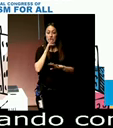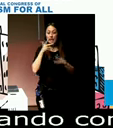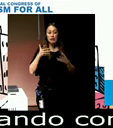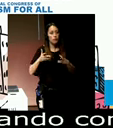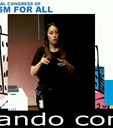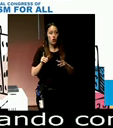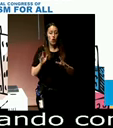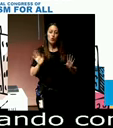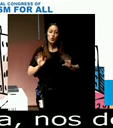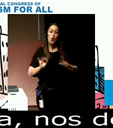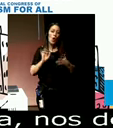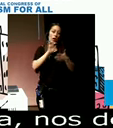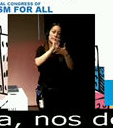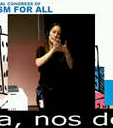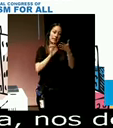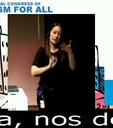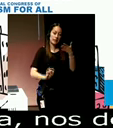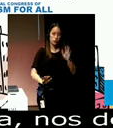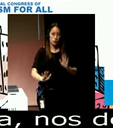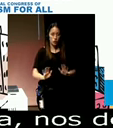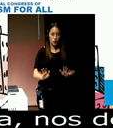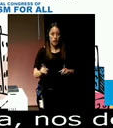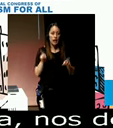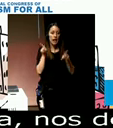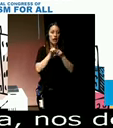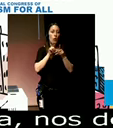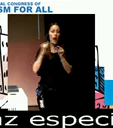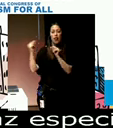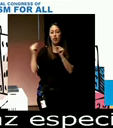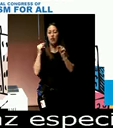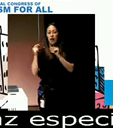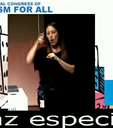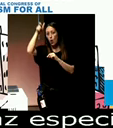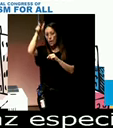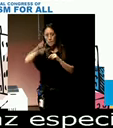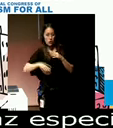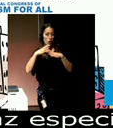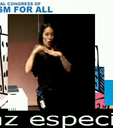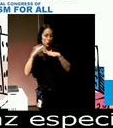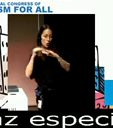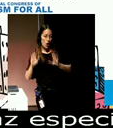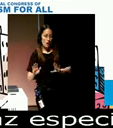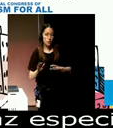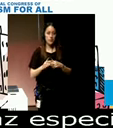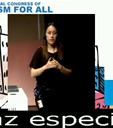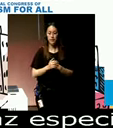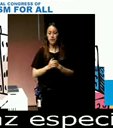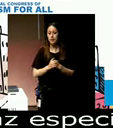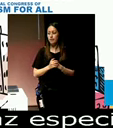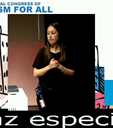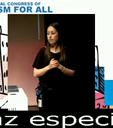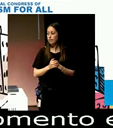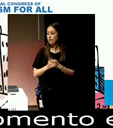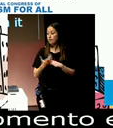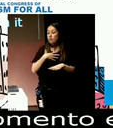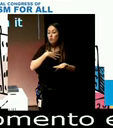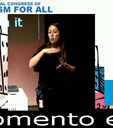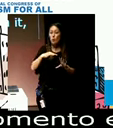user. We ask the question, where do you want to go, what do you want to visit, and a dialogue